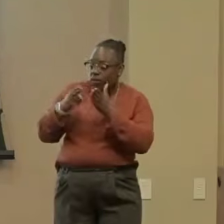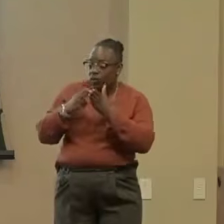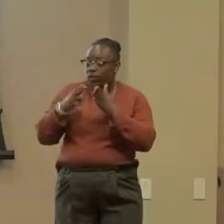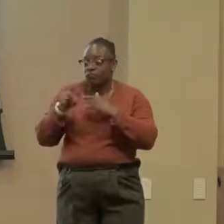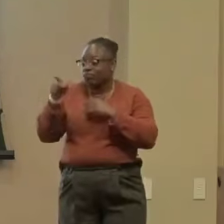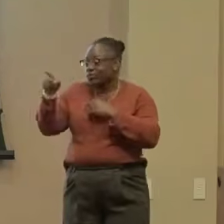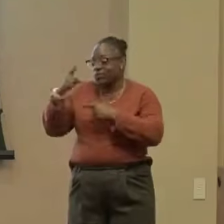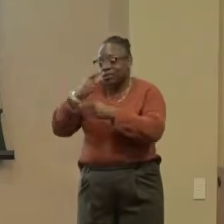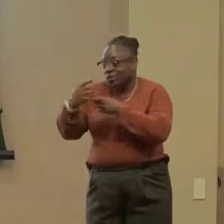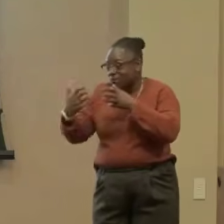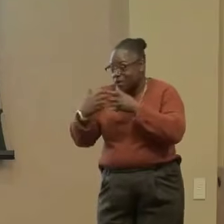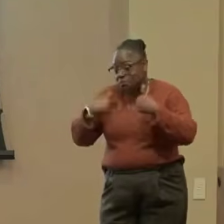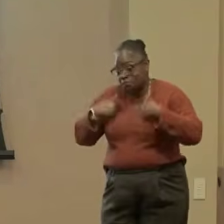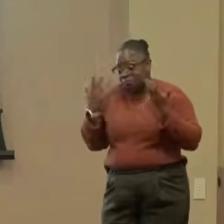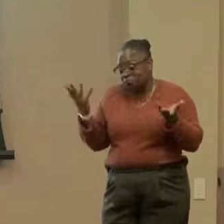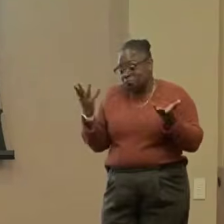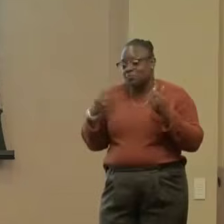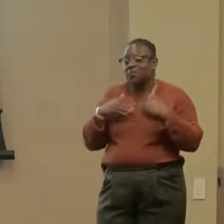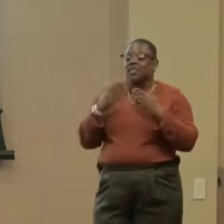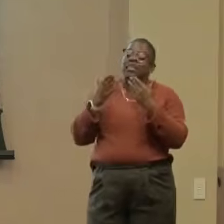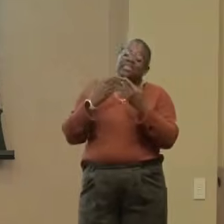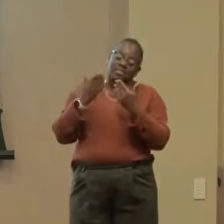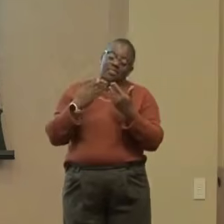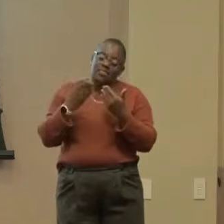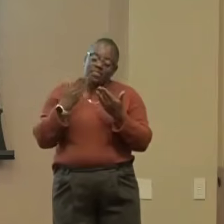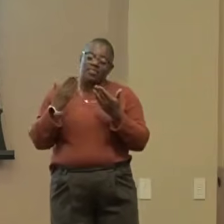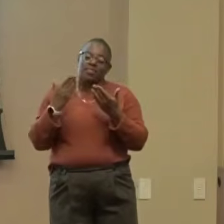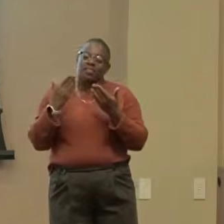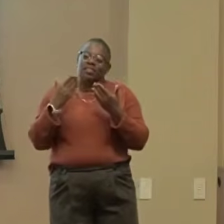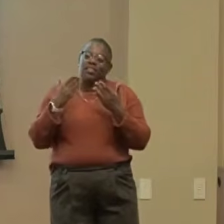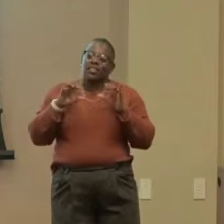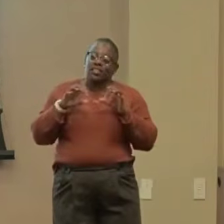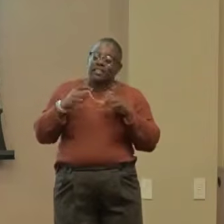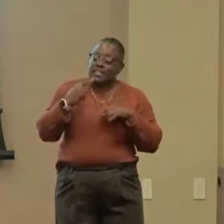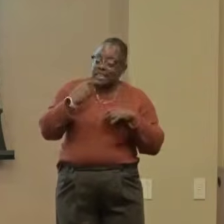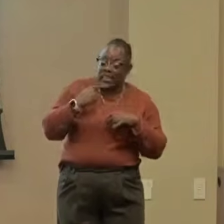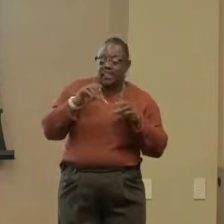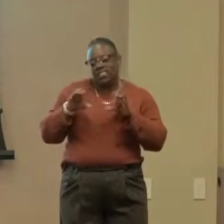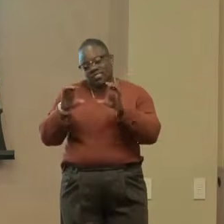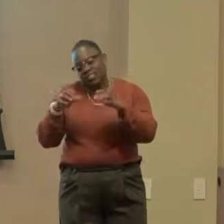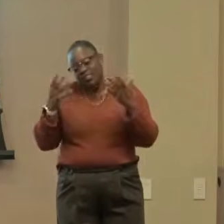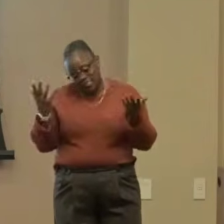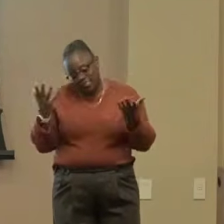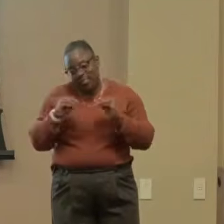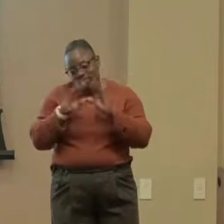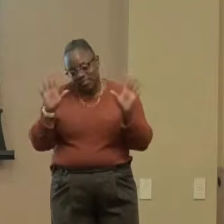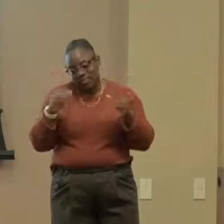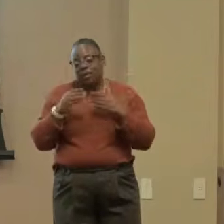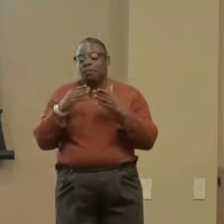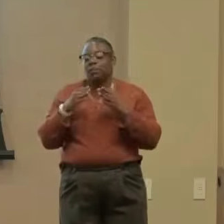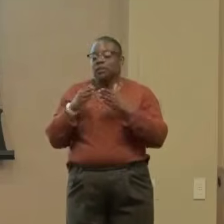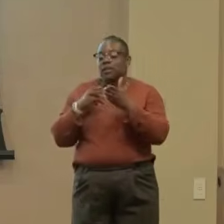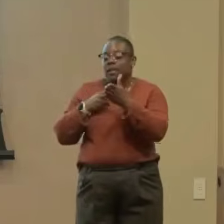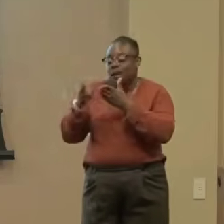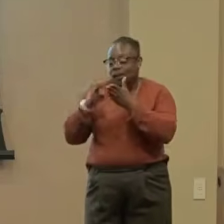person for me. Yeah, it's easier said than done, but being vulnerable and honest is important in any